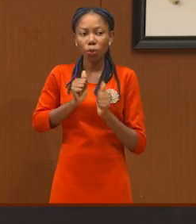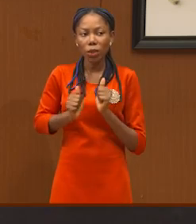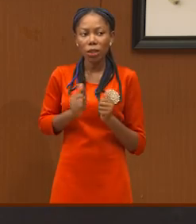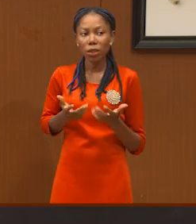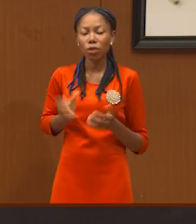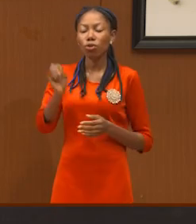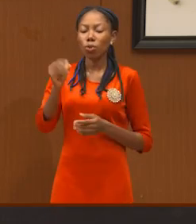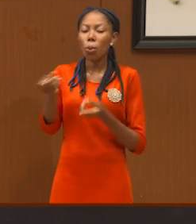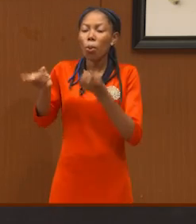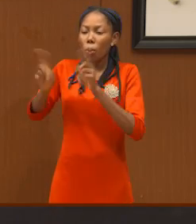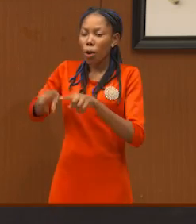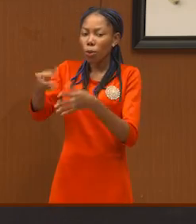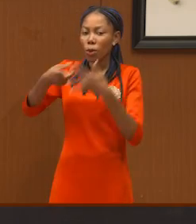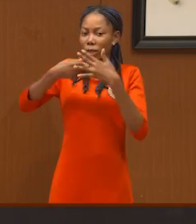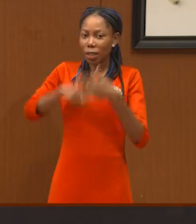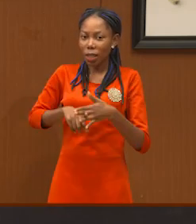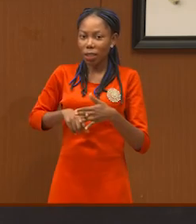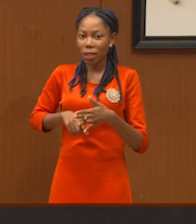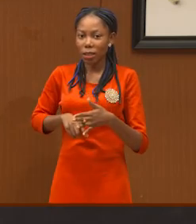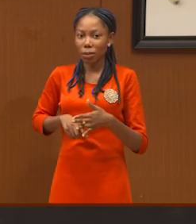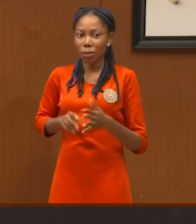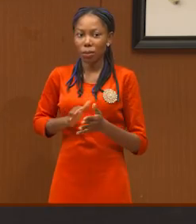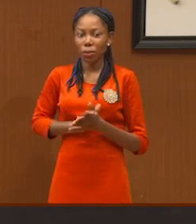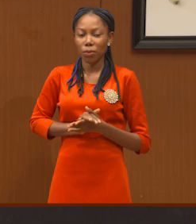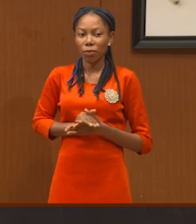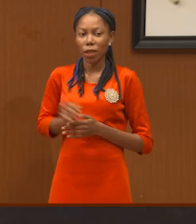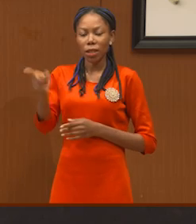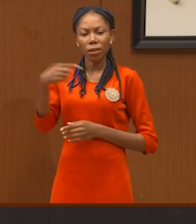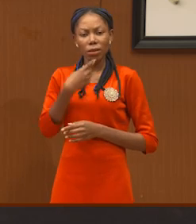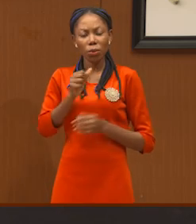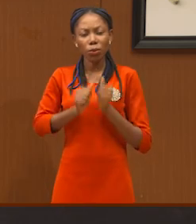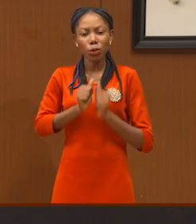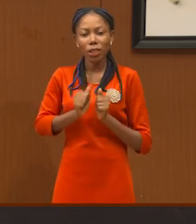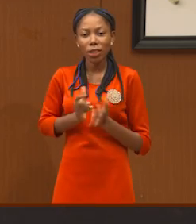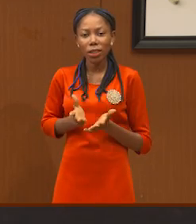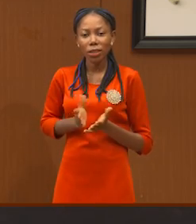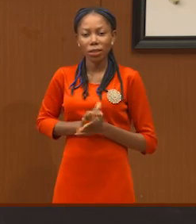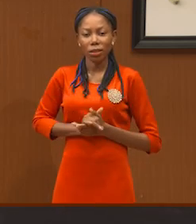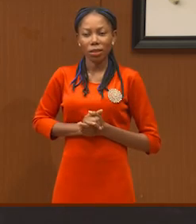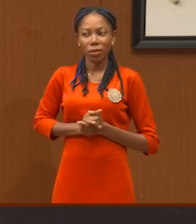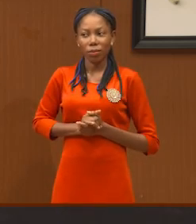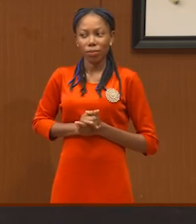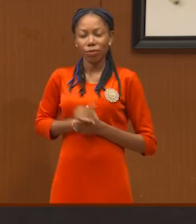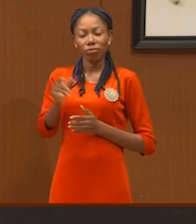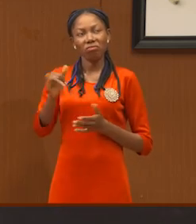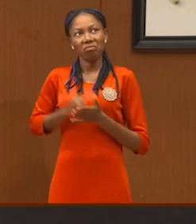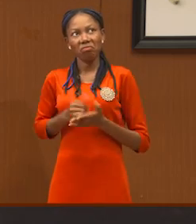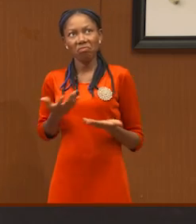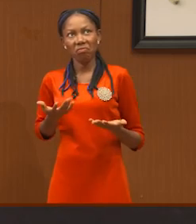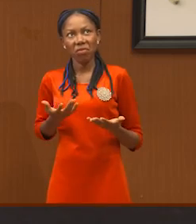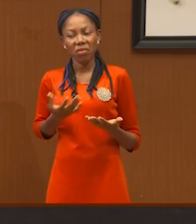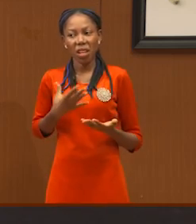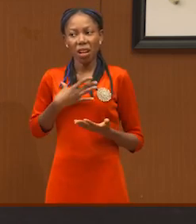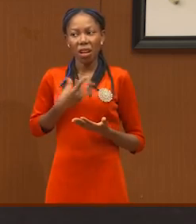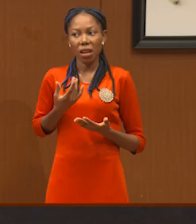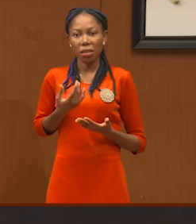on. When do you want to start? Is it about the 3 months or after 3 months? Because I mean, we're